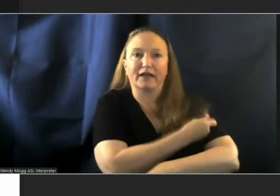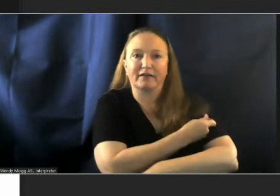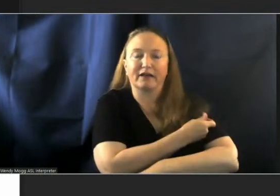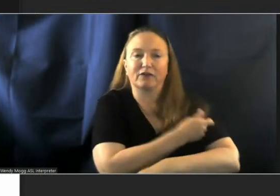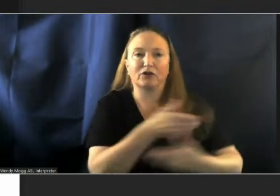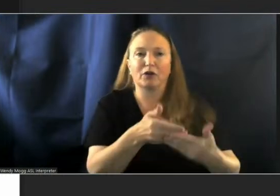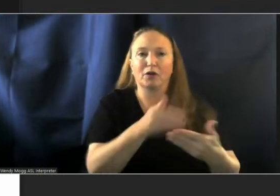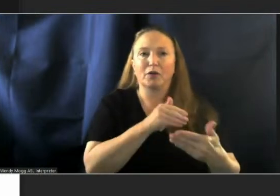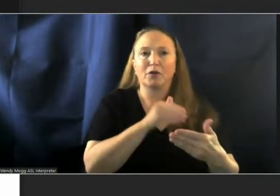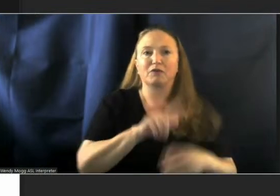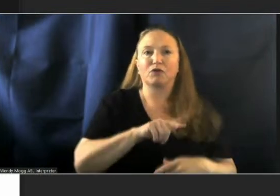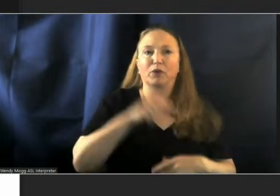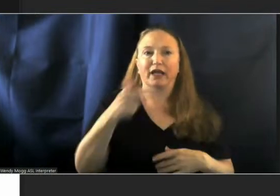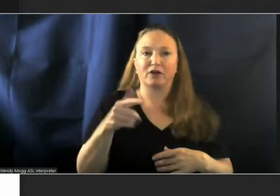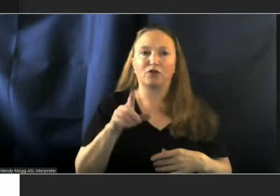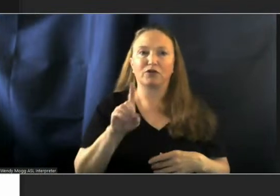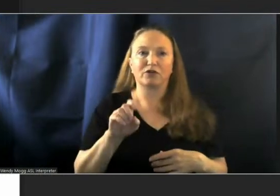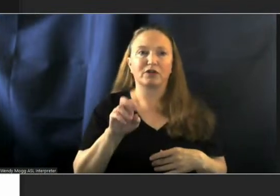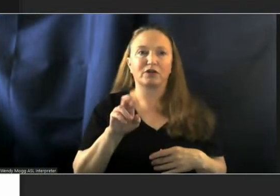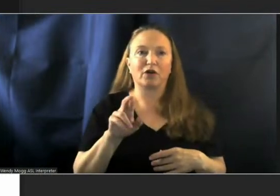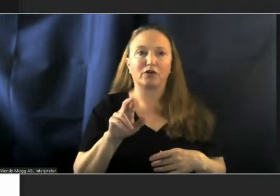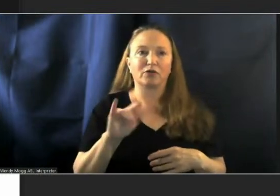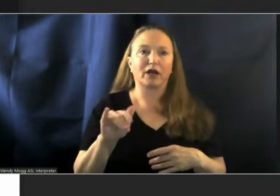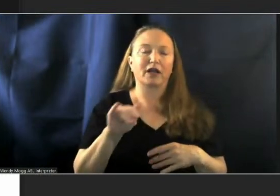variant and the role of CICT.